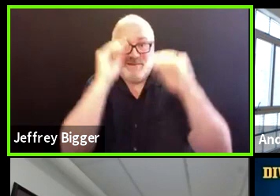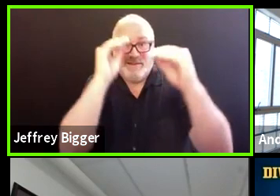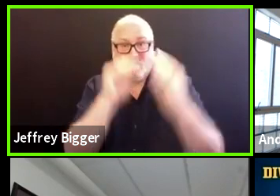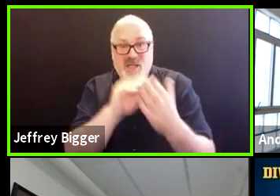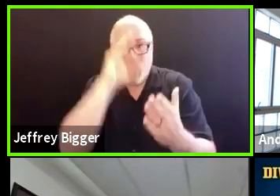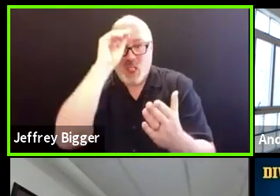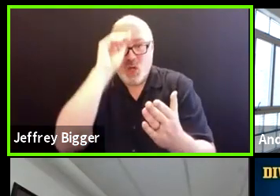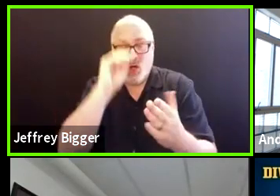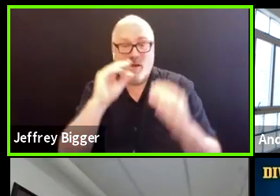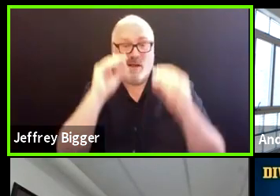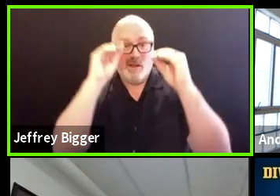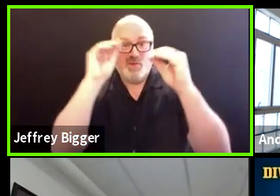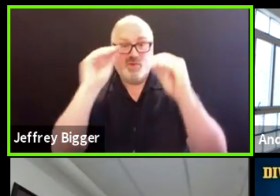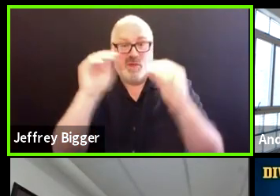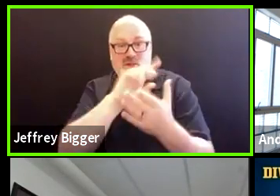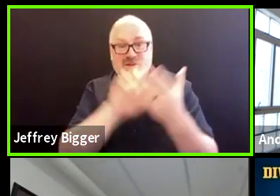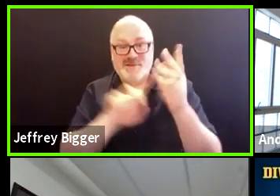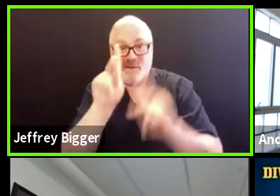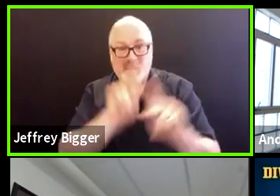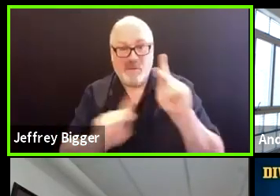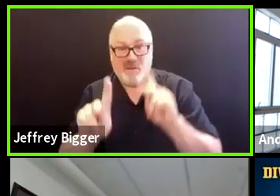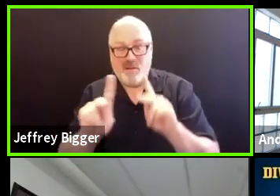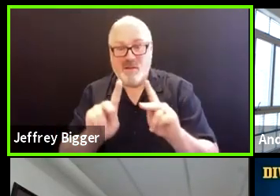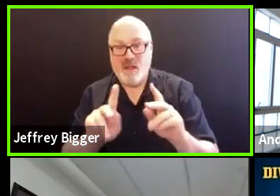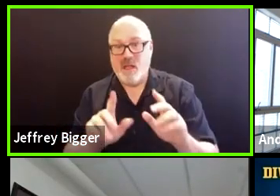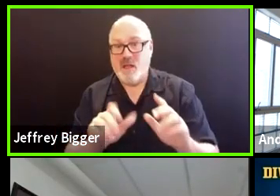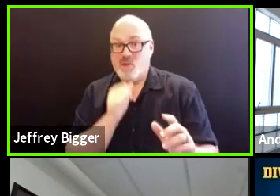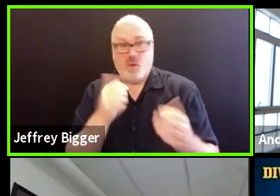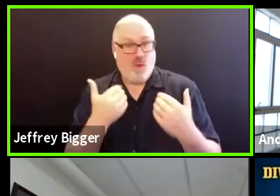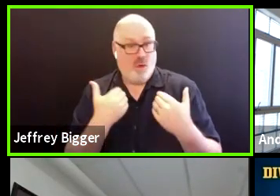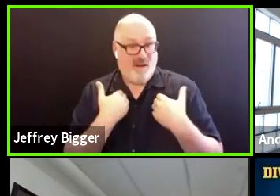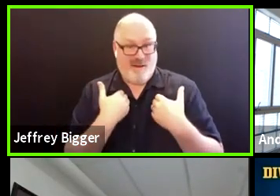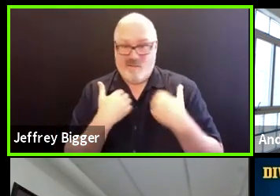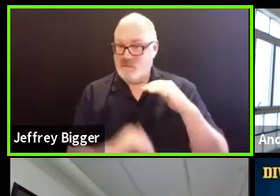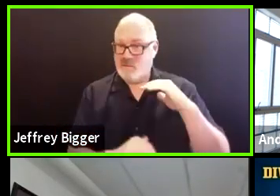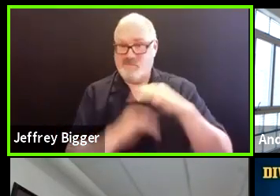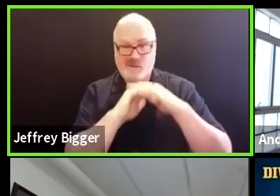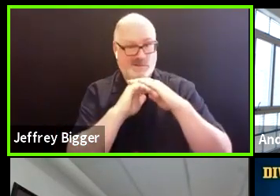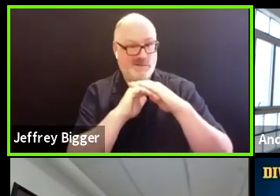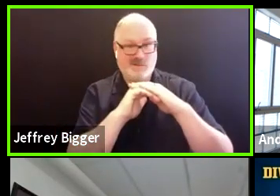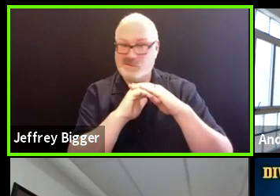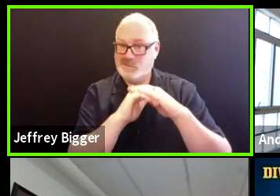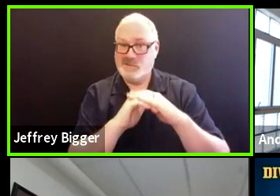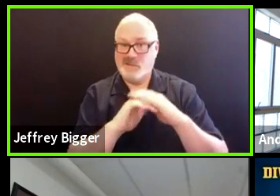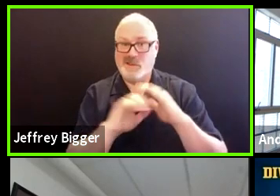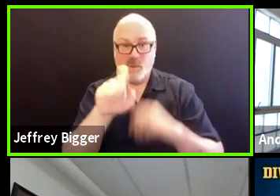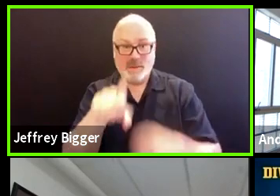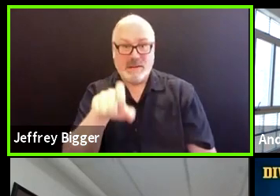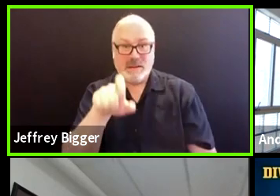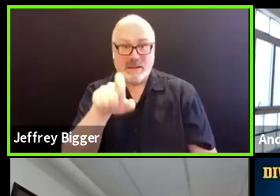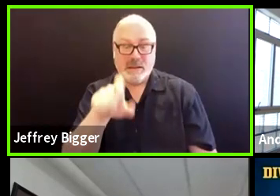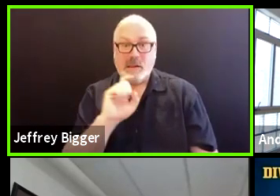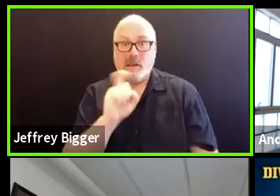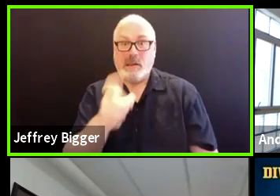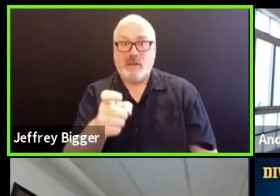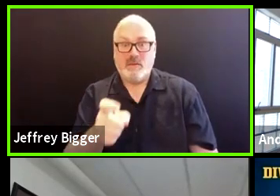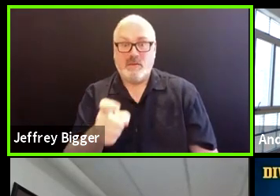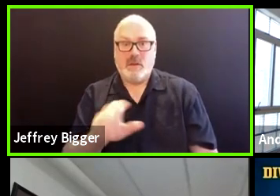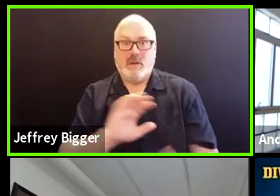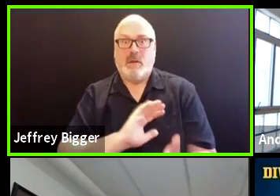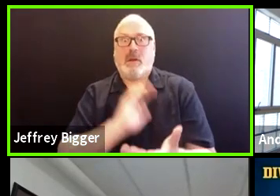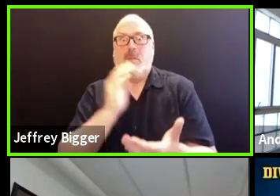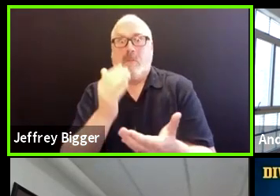and the instructional design people, we don't have the capacity that we would need given the volume of some of